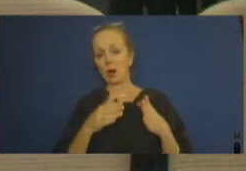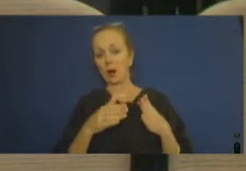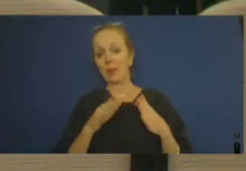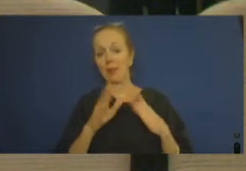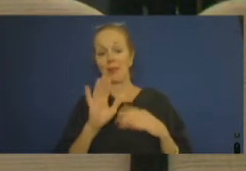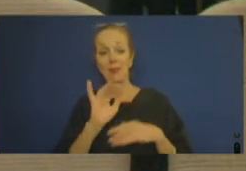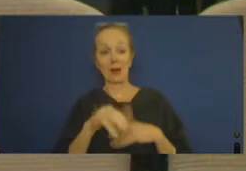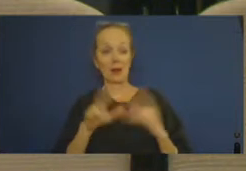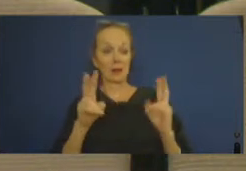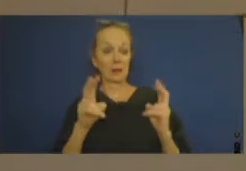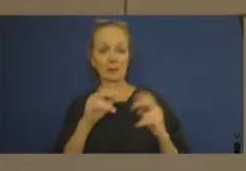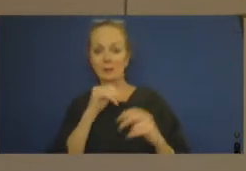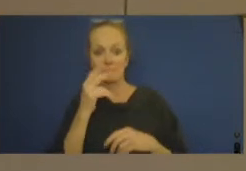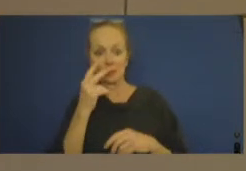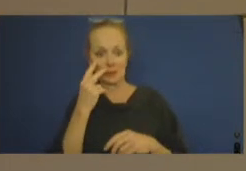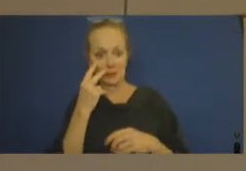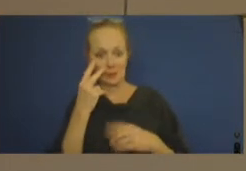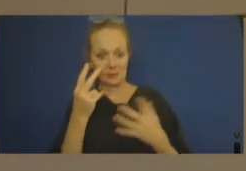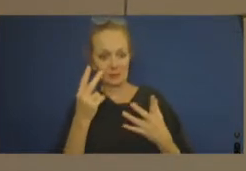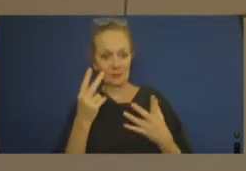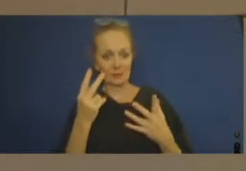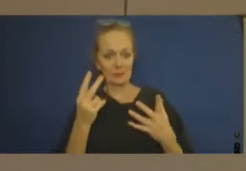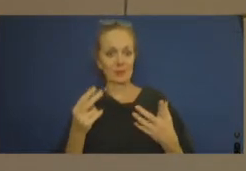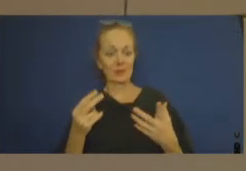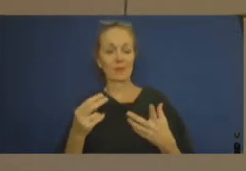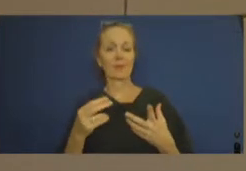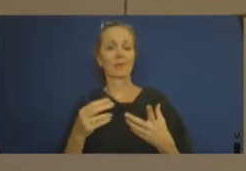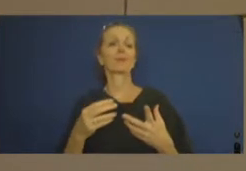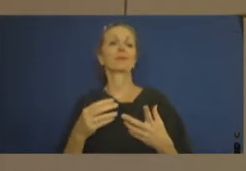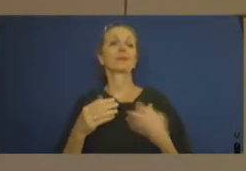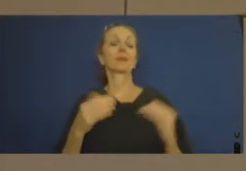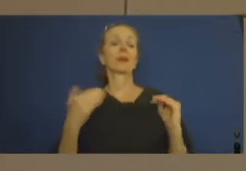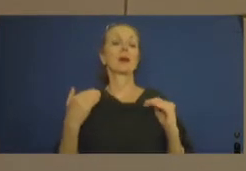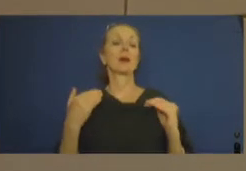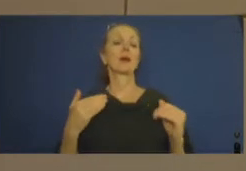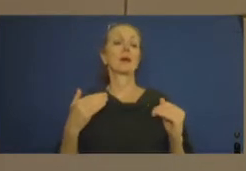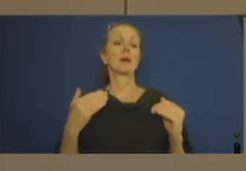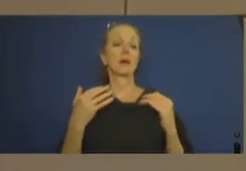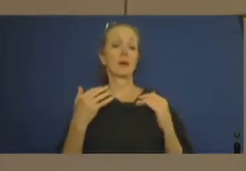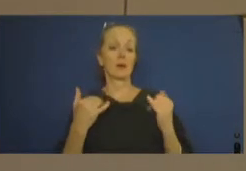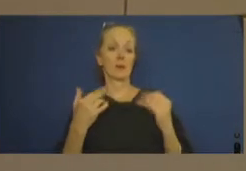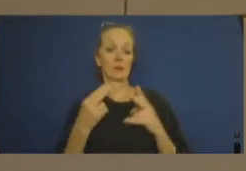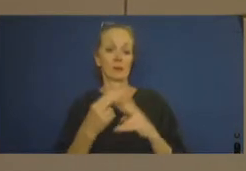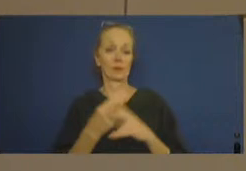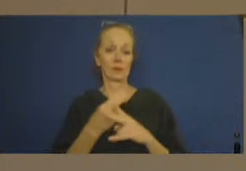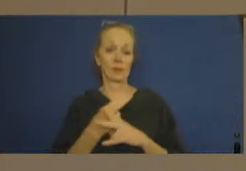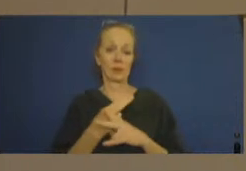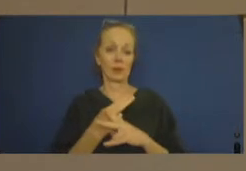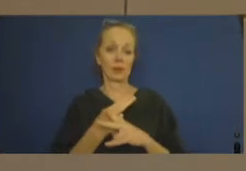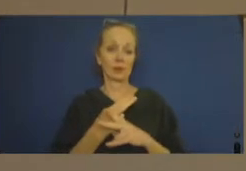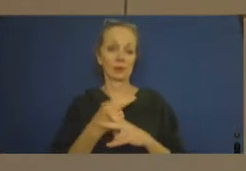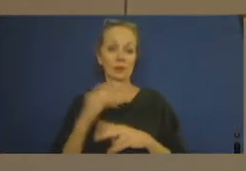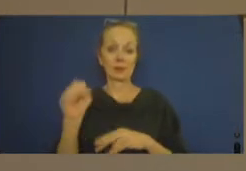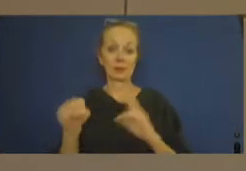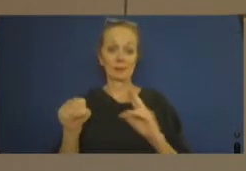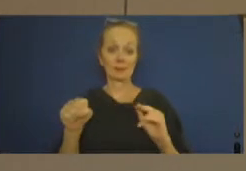So I haven't seen this space. So they're okay, go ahead. So they're currently using it or not?